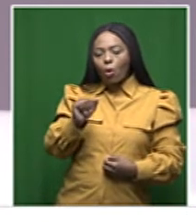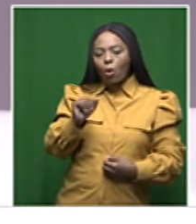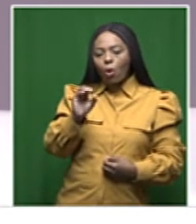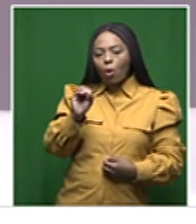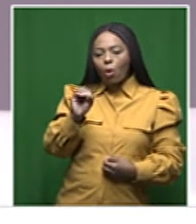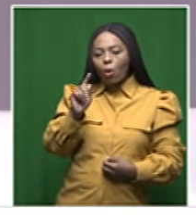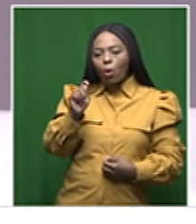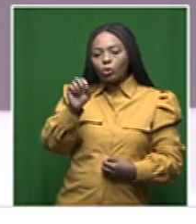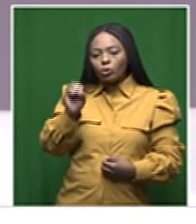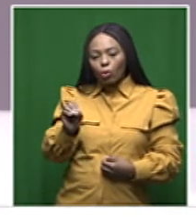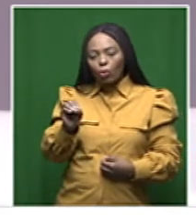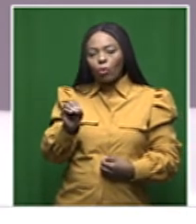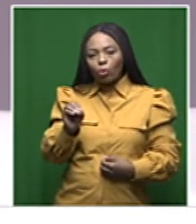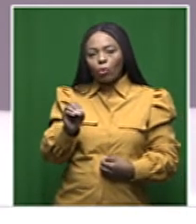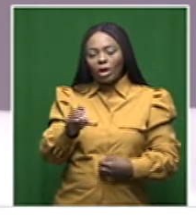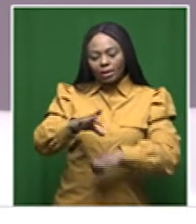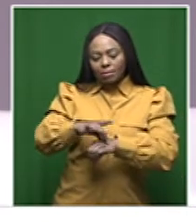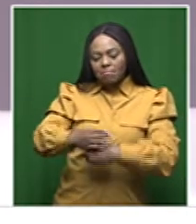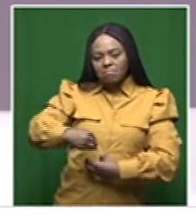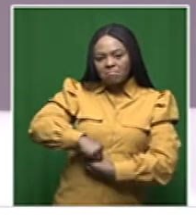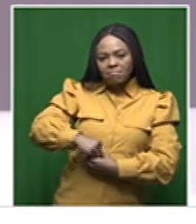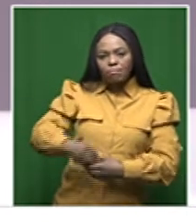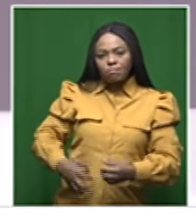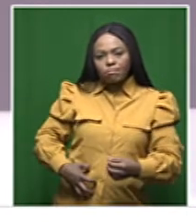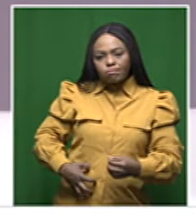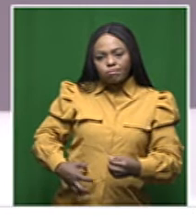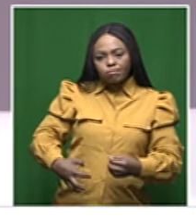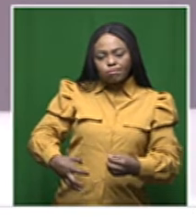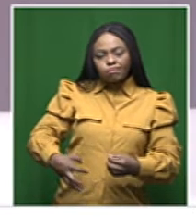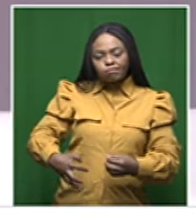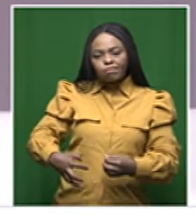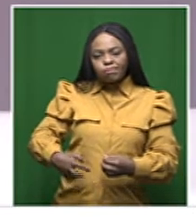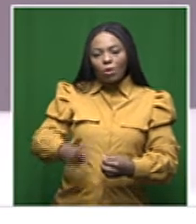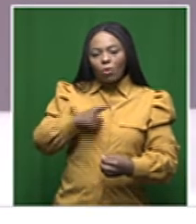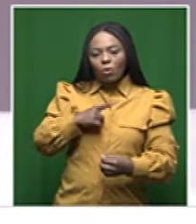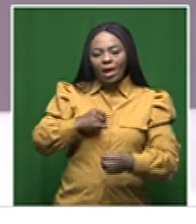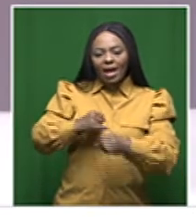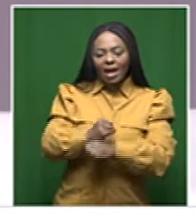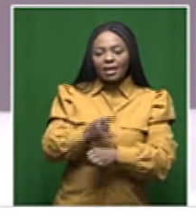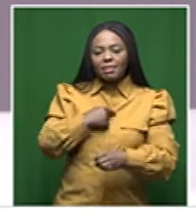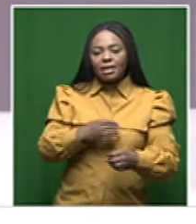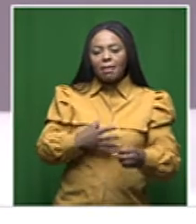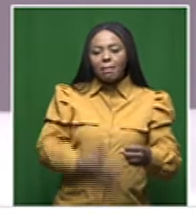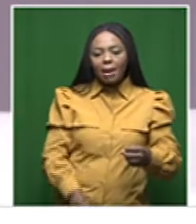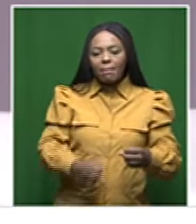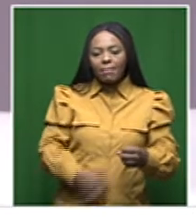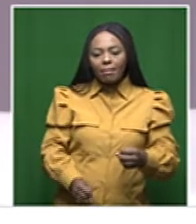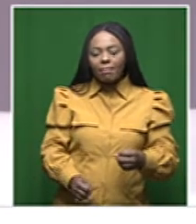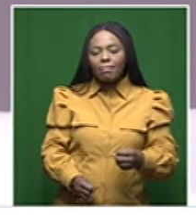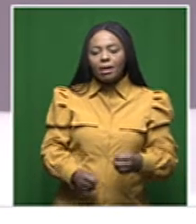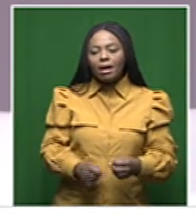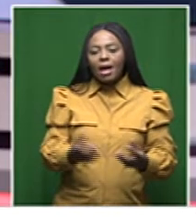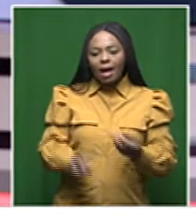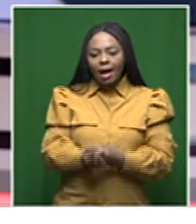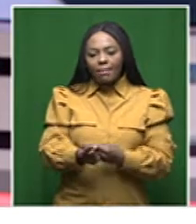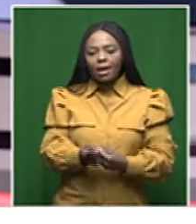syndrome, which was also the cause of our early recurring miscarriages that we had. Yeah.